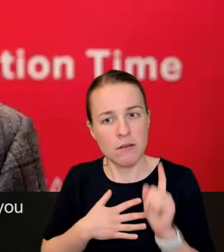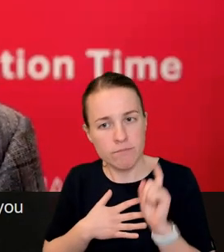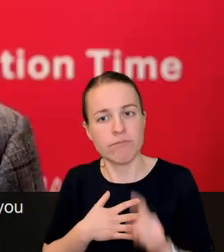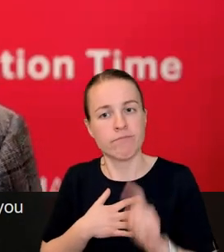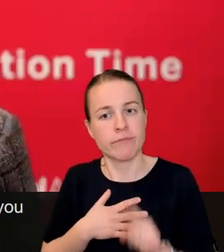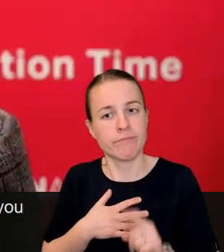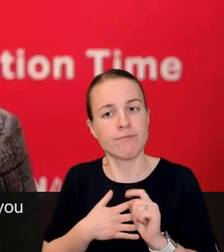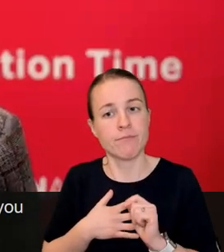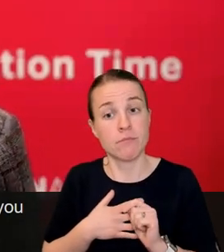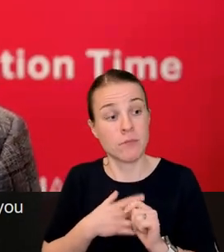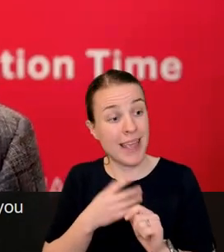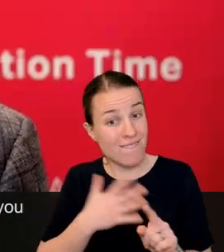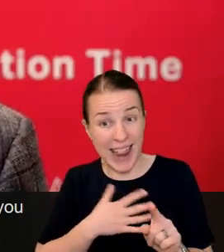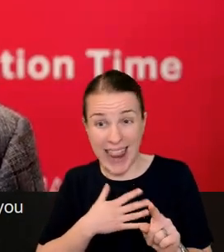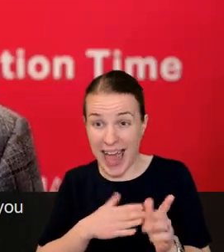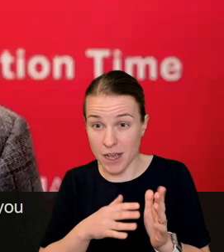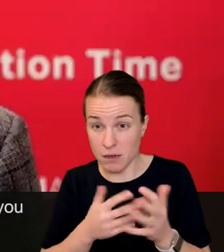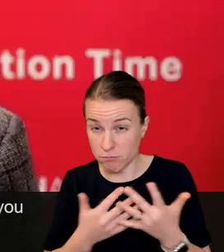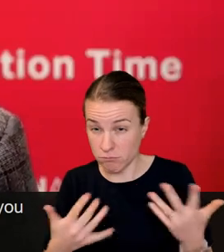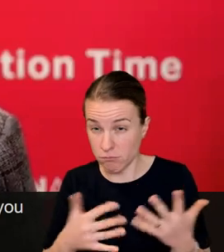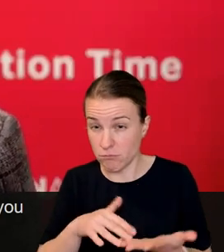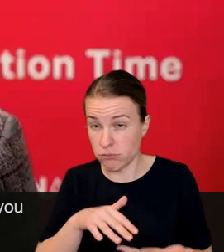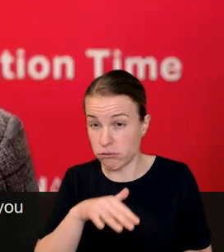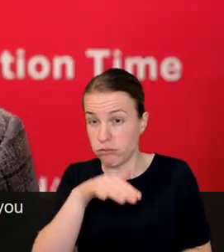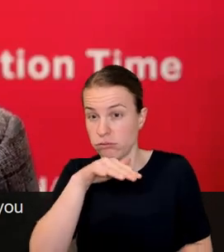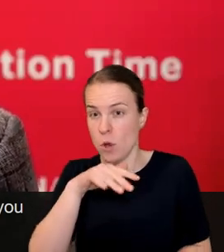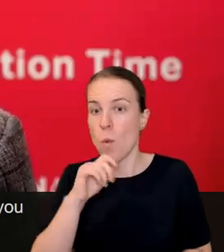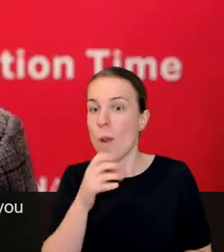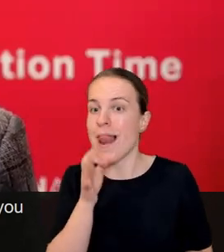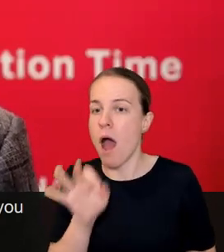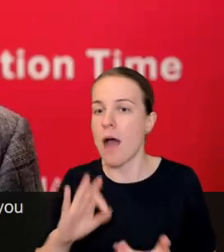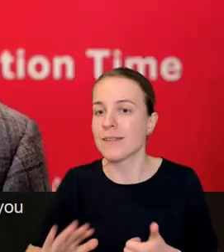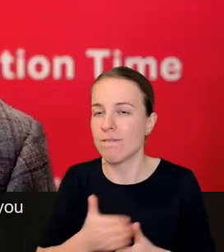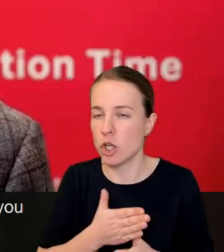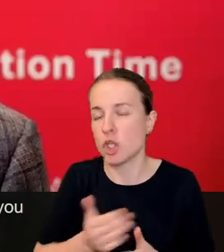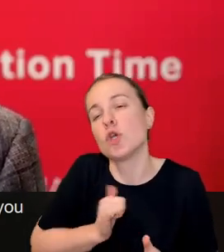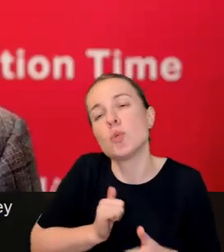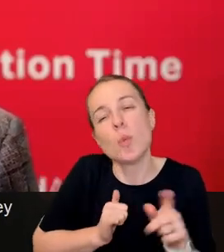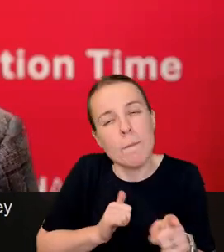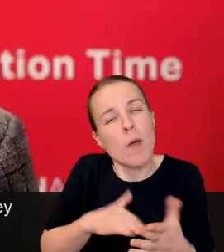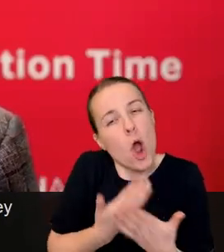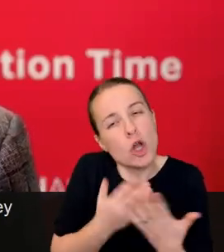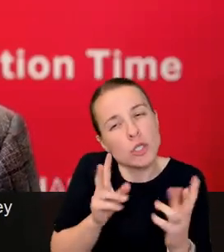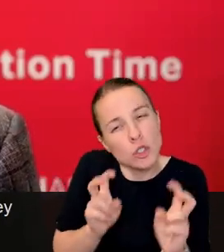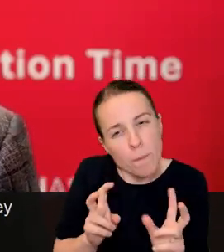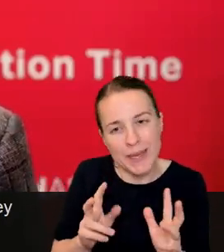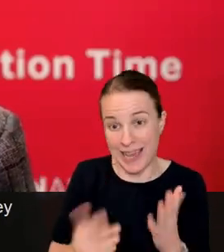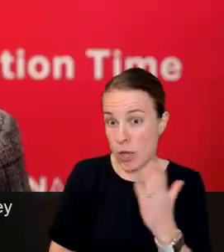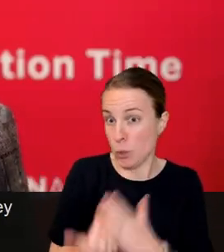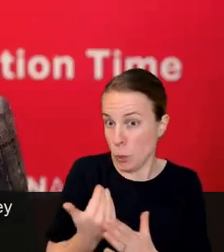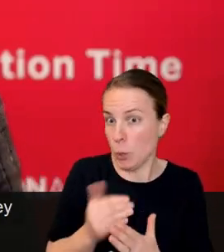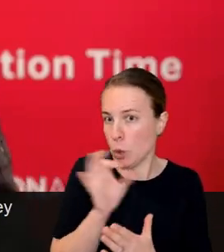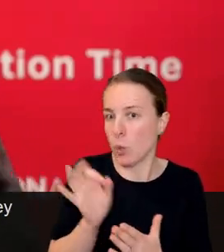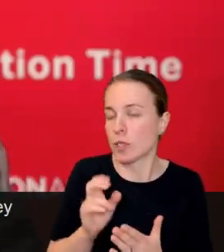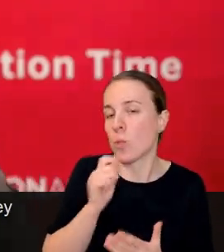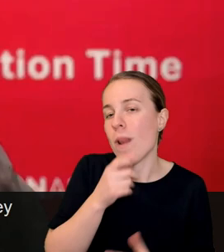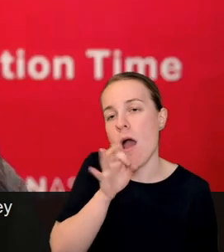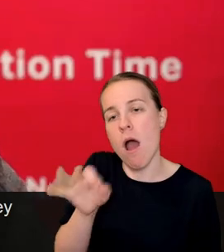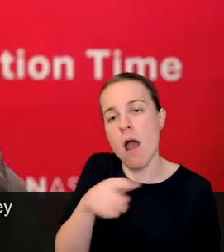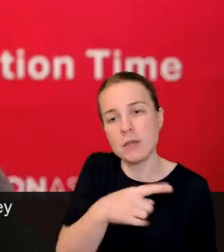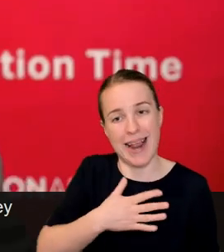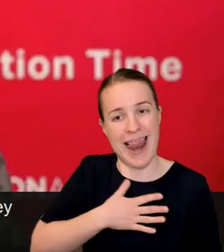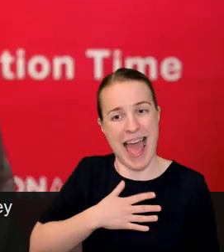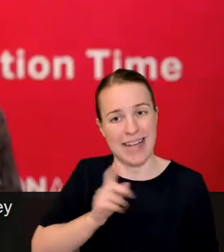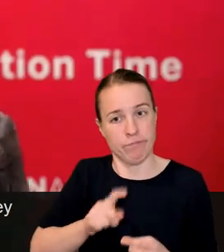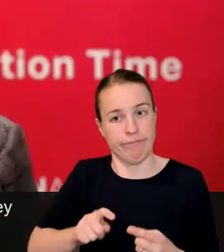asked first, assuming that they are on topic and have not already been asked. It's now time to hear from you, so